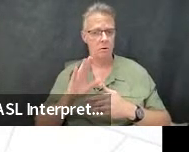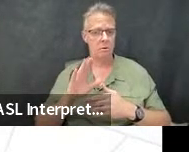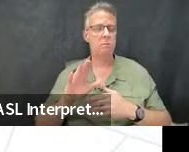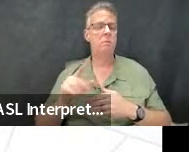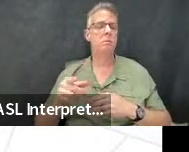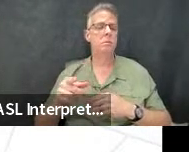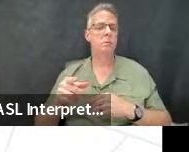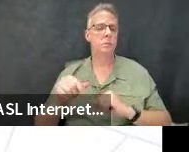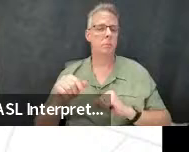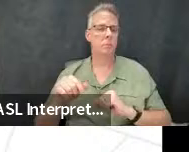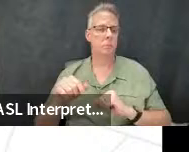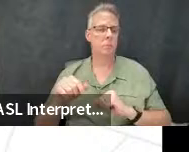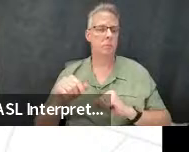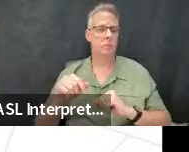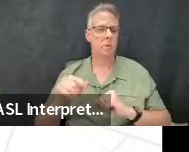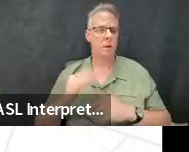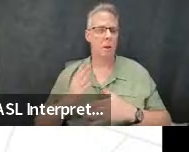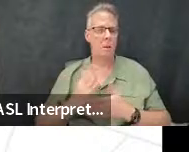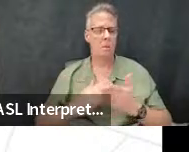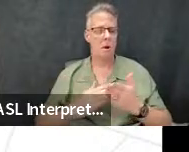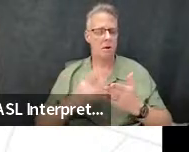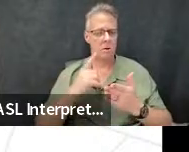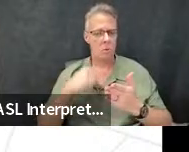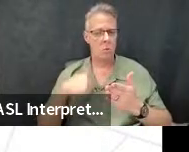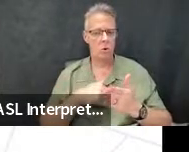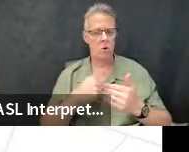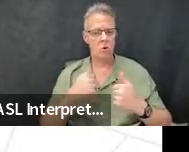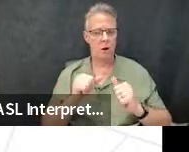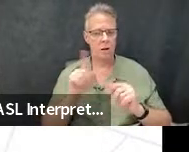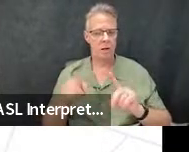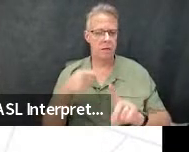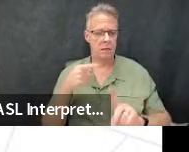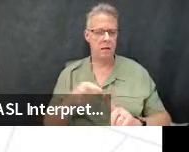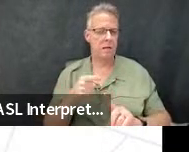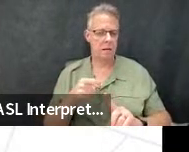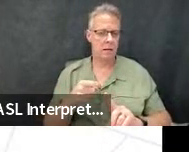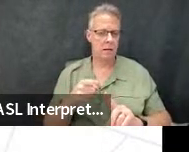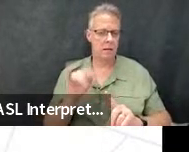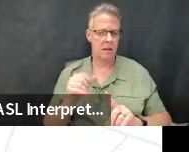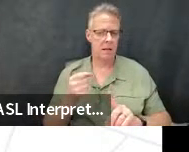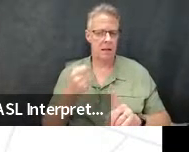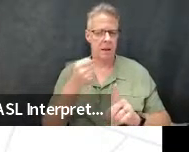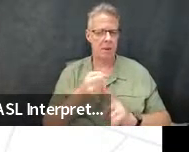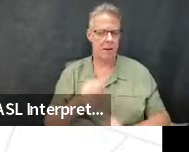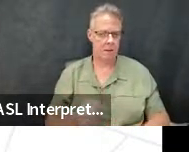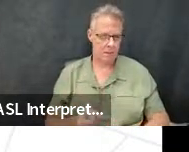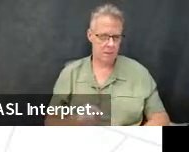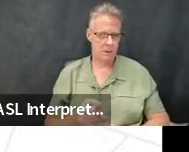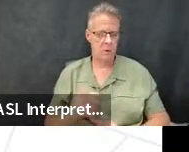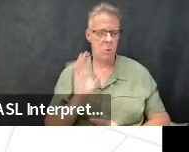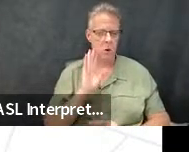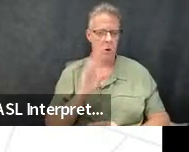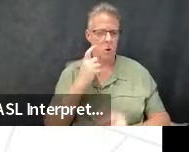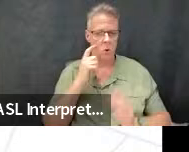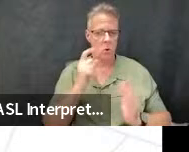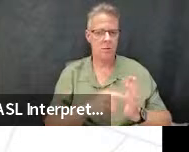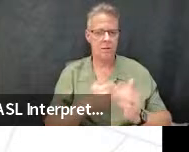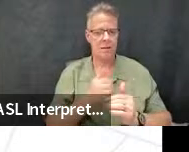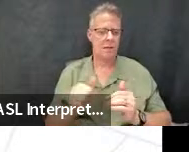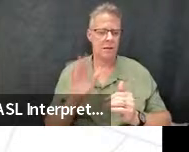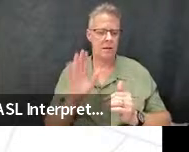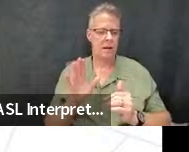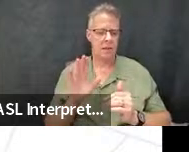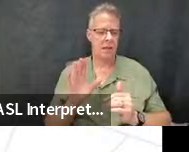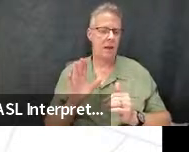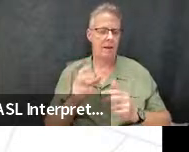is, as part of NEPA, we're trying to balance the impacts that we may see with any of the investments that we're